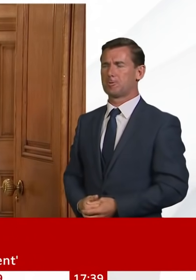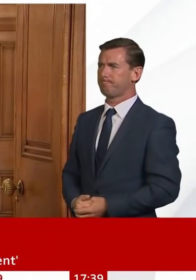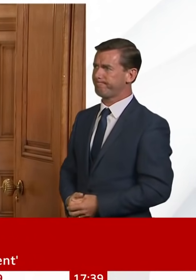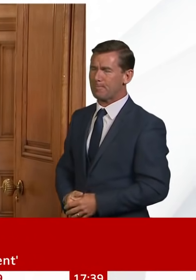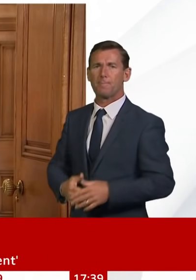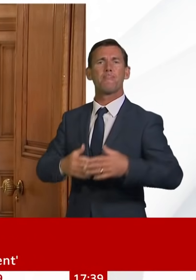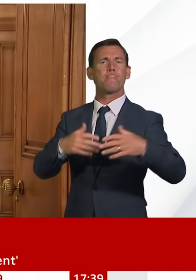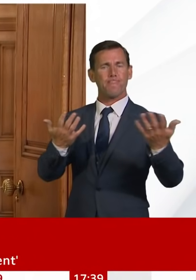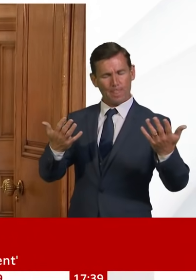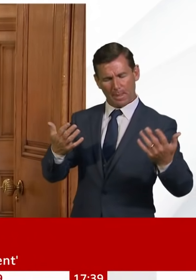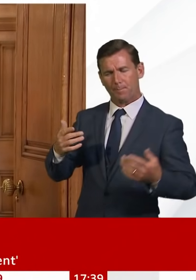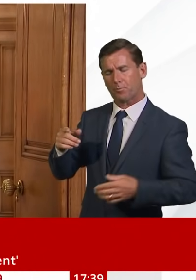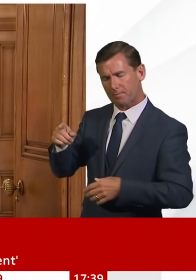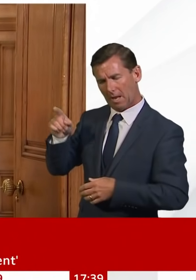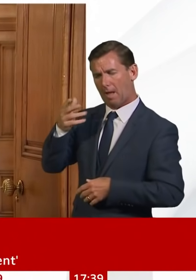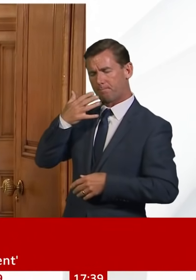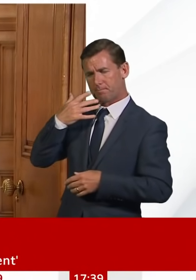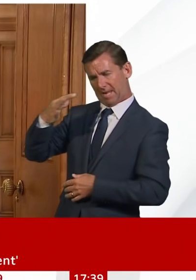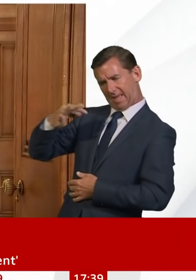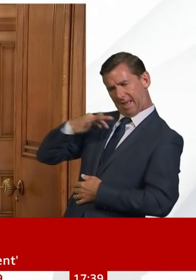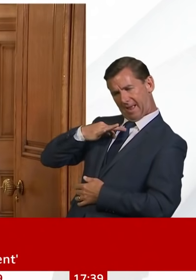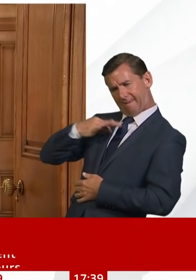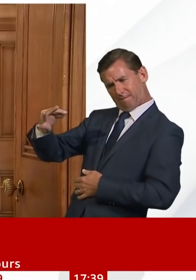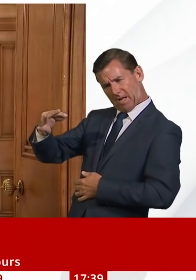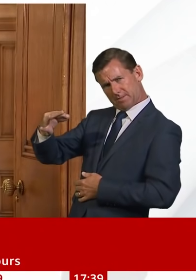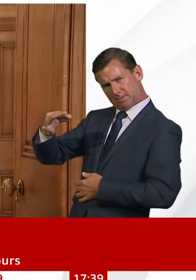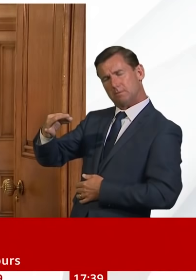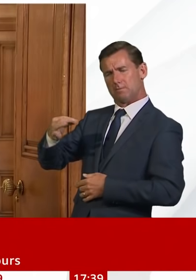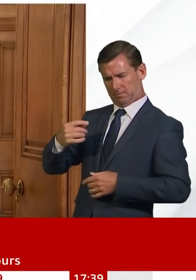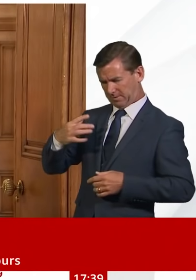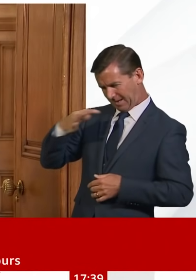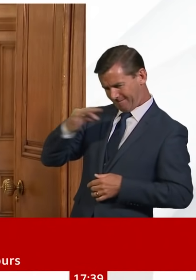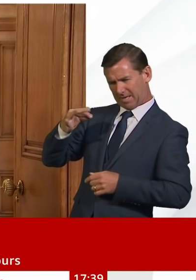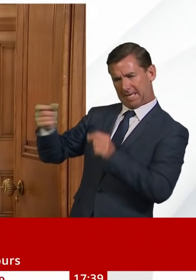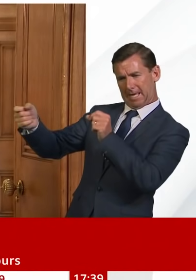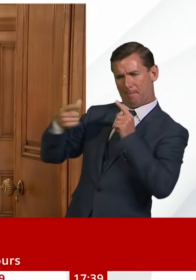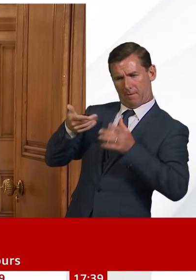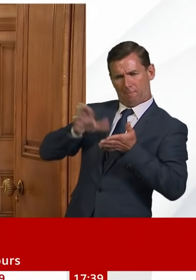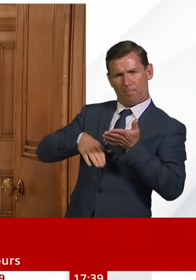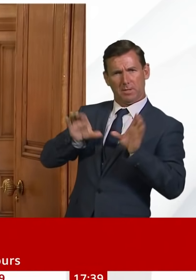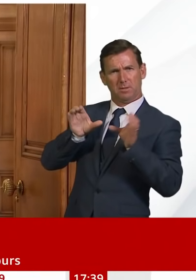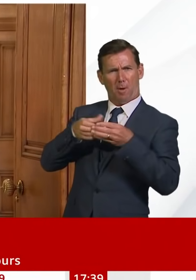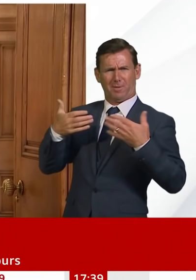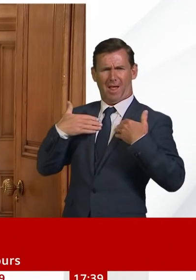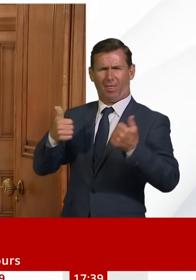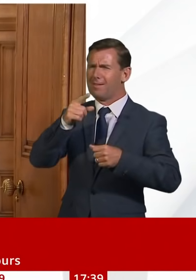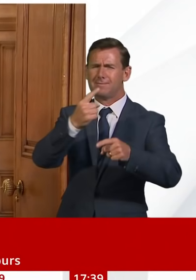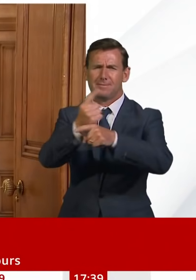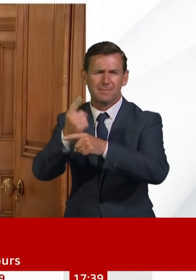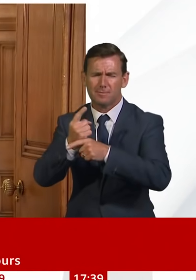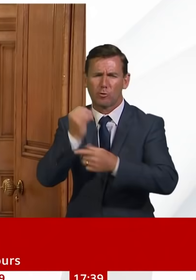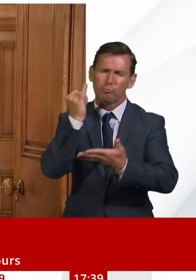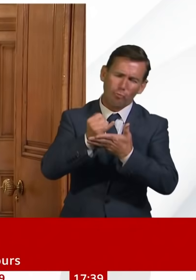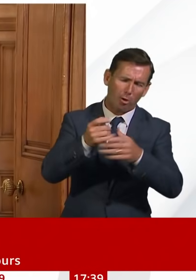invitation, when it came in to the Department for Health, and I know there's been debate about whether it was sent to the wrong email